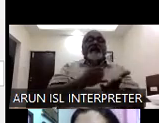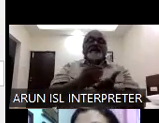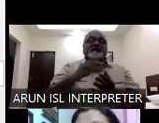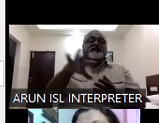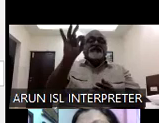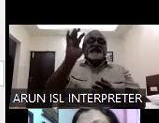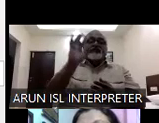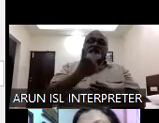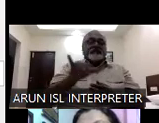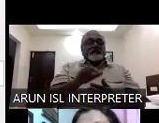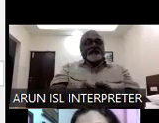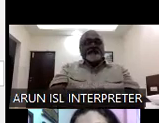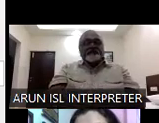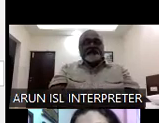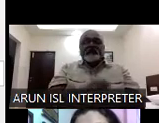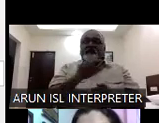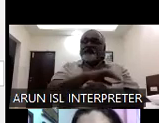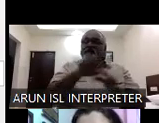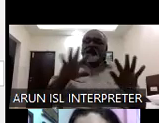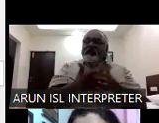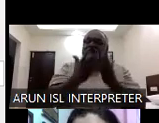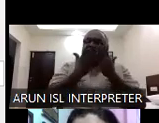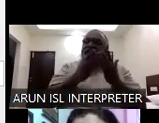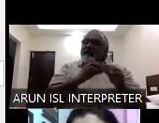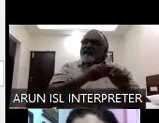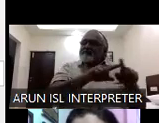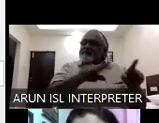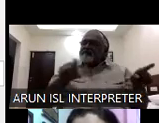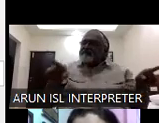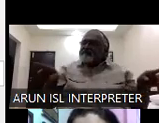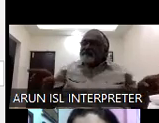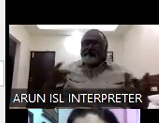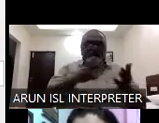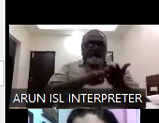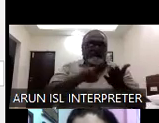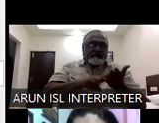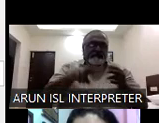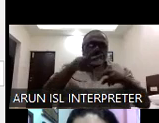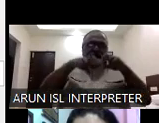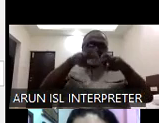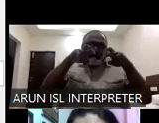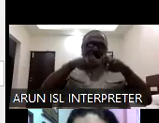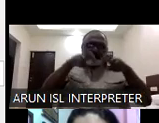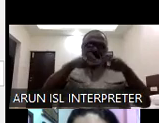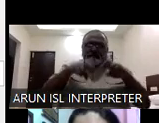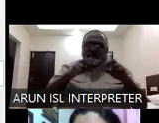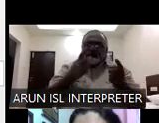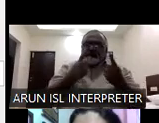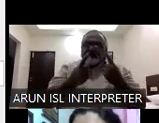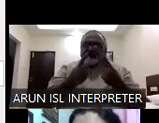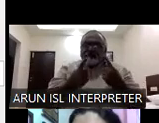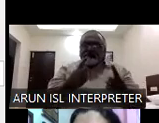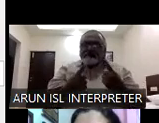a study, and what we found out that what is more important is that when you talk